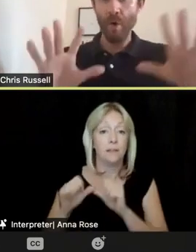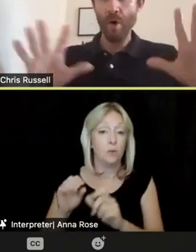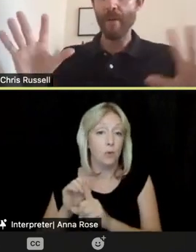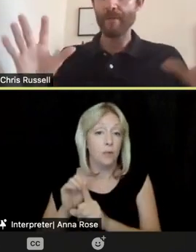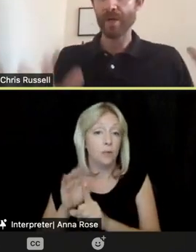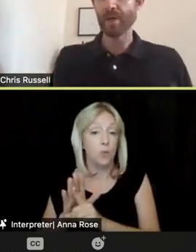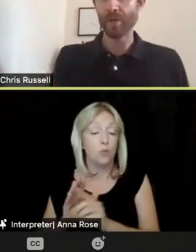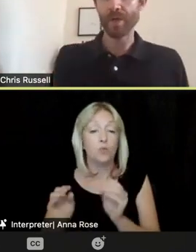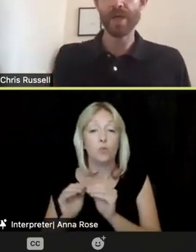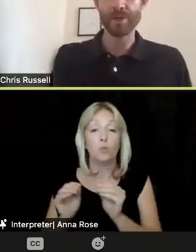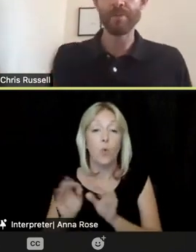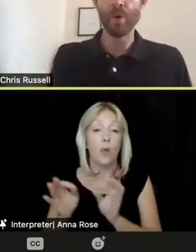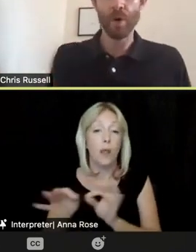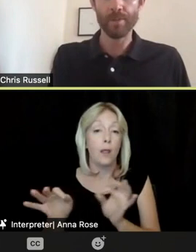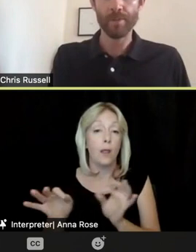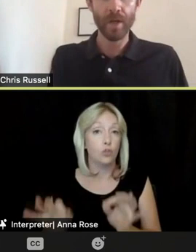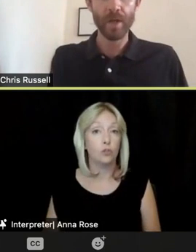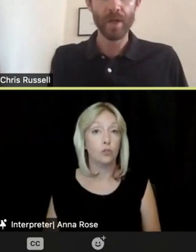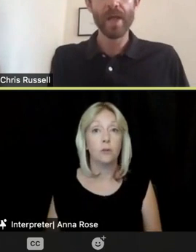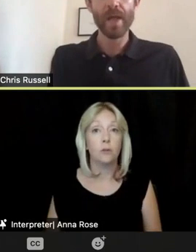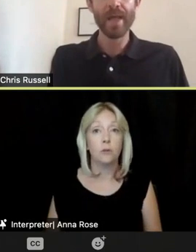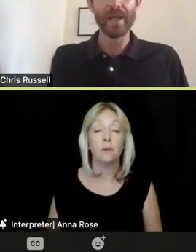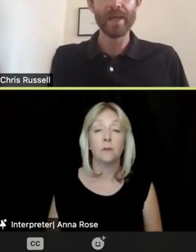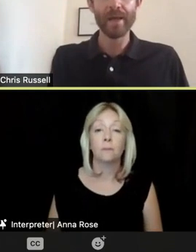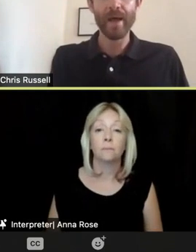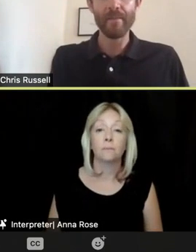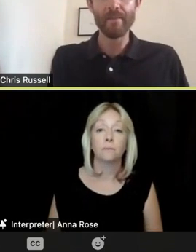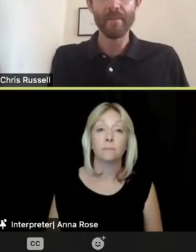to a bigger communication board. Okay,